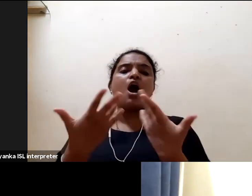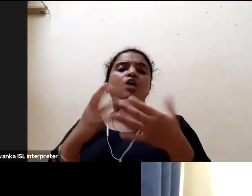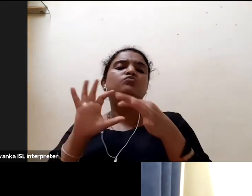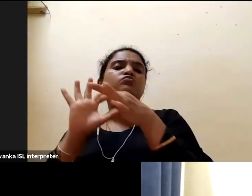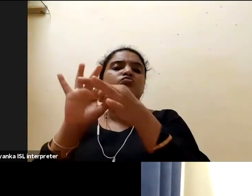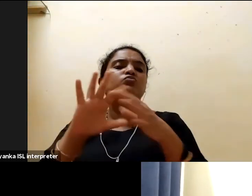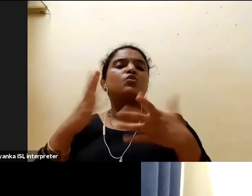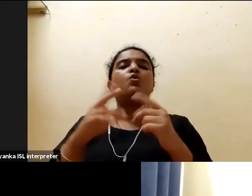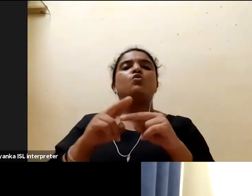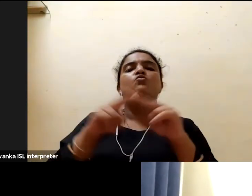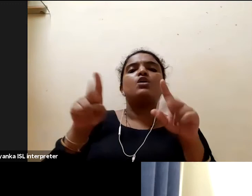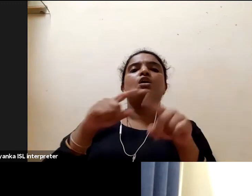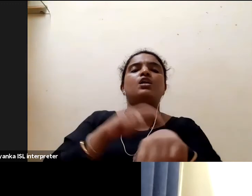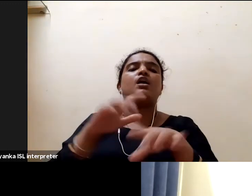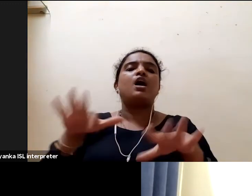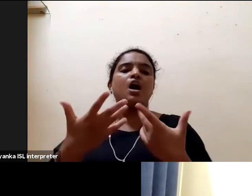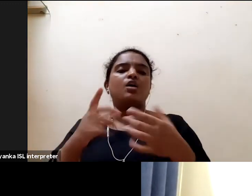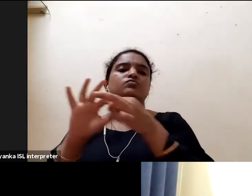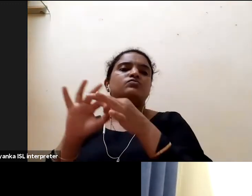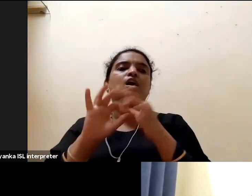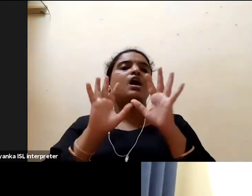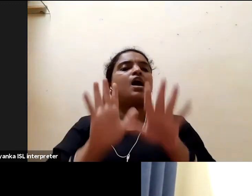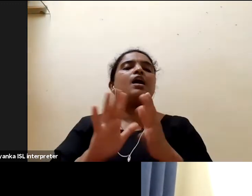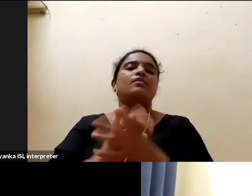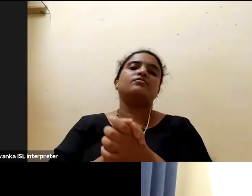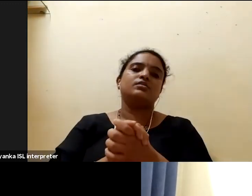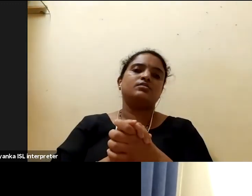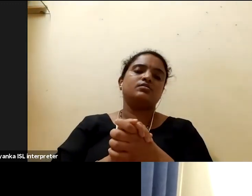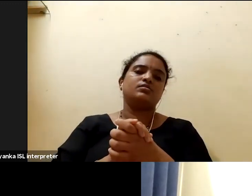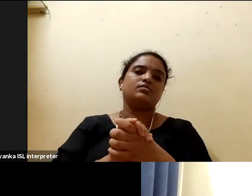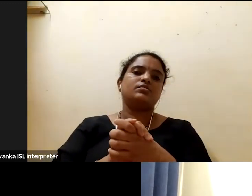a full-time kind of, professional venture?